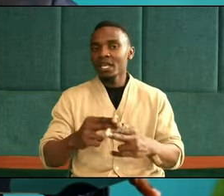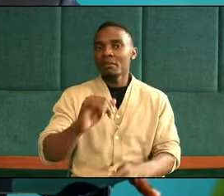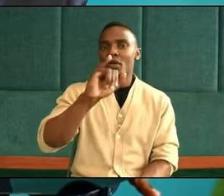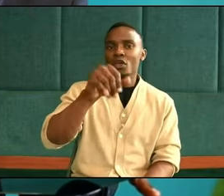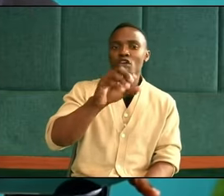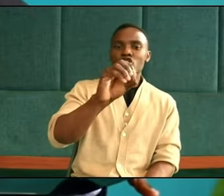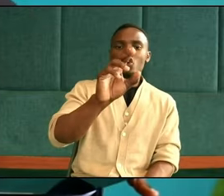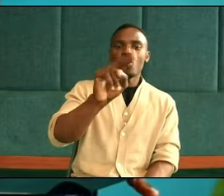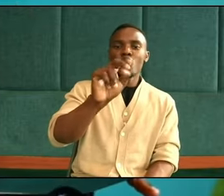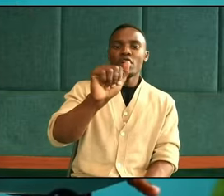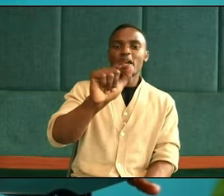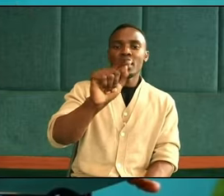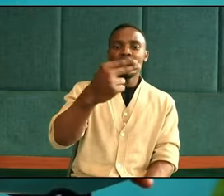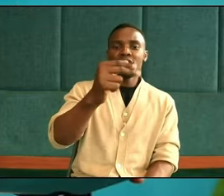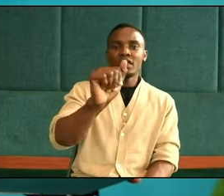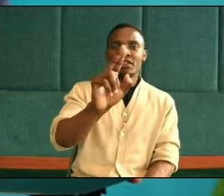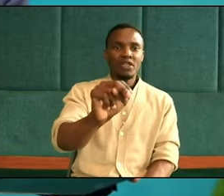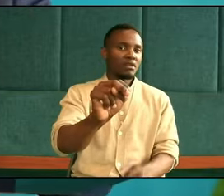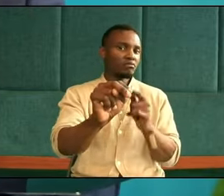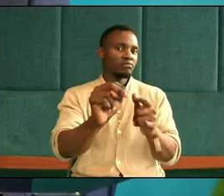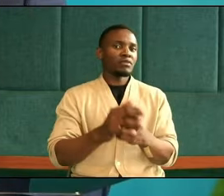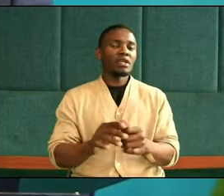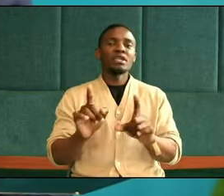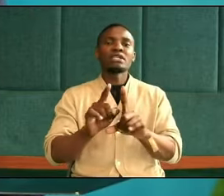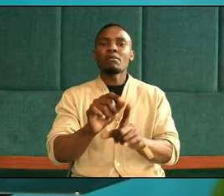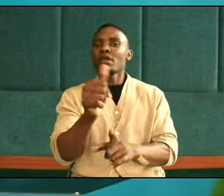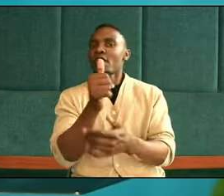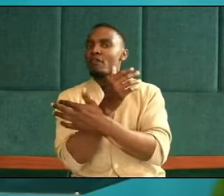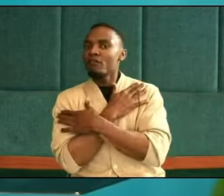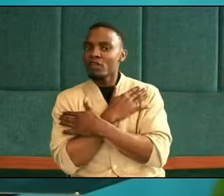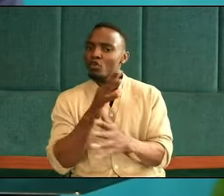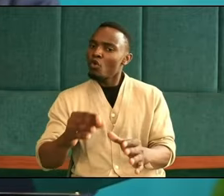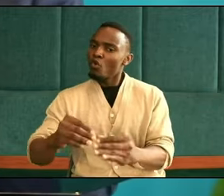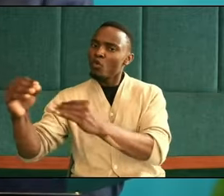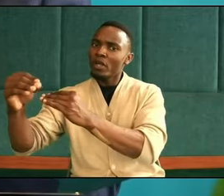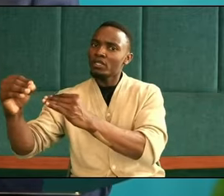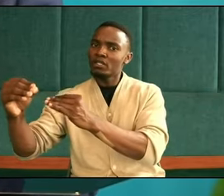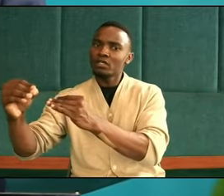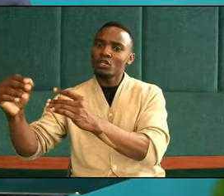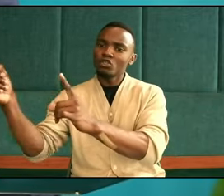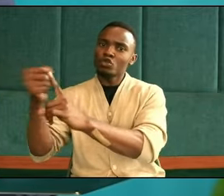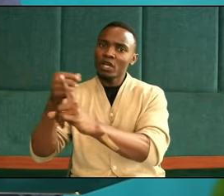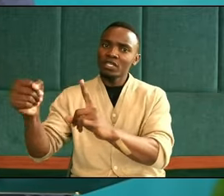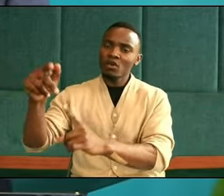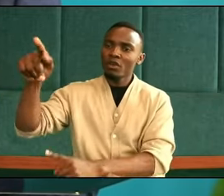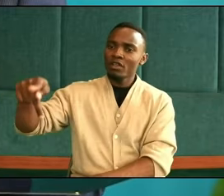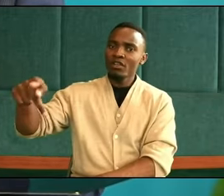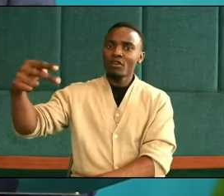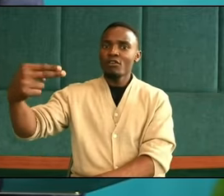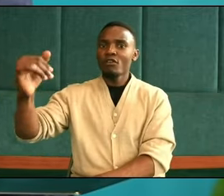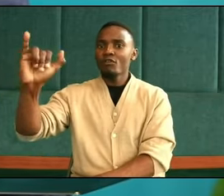them, went over to face the Philistines. And as my Bible puts it, he did not tell his